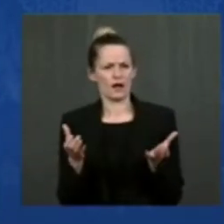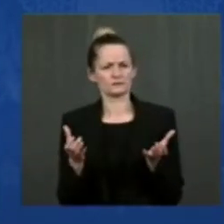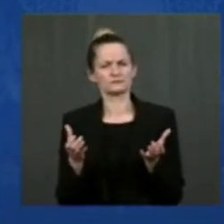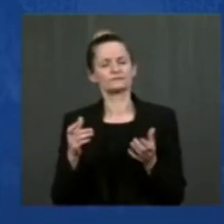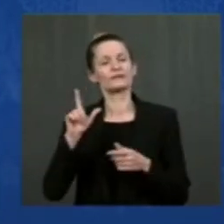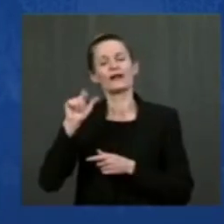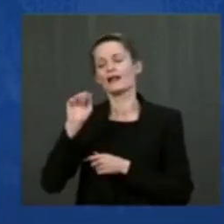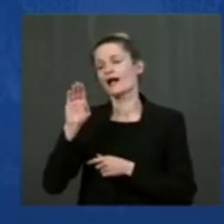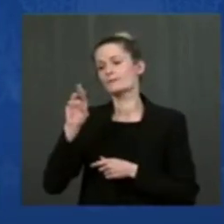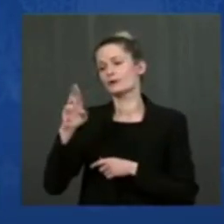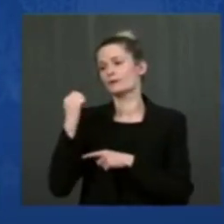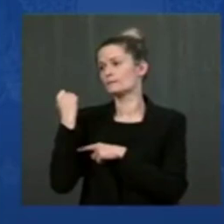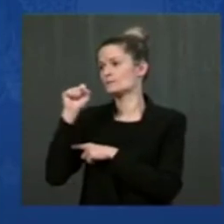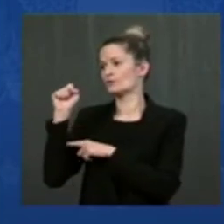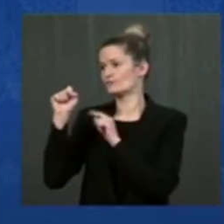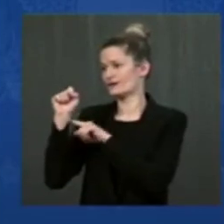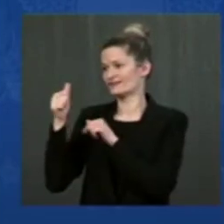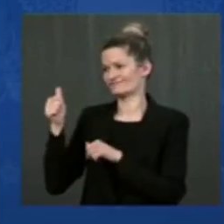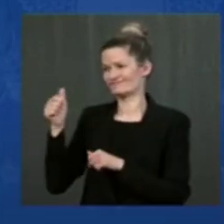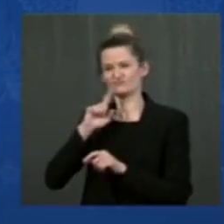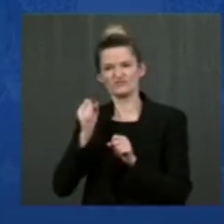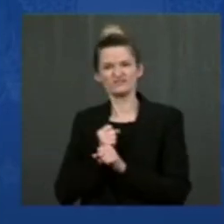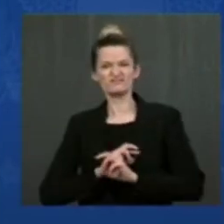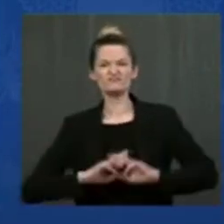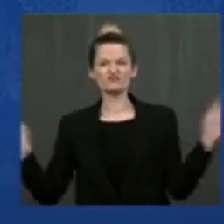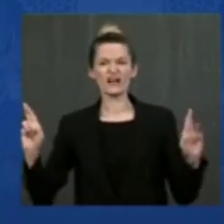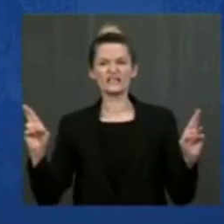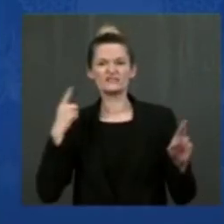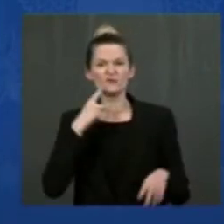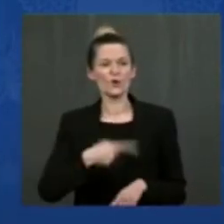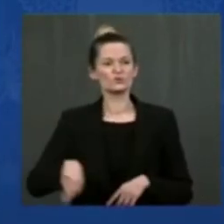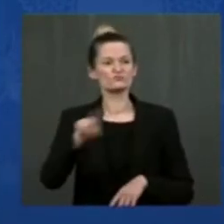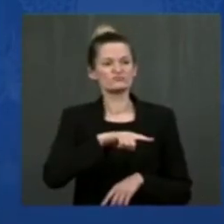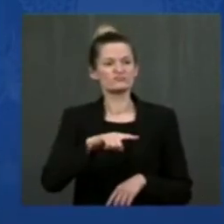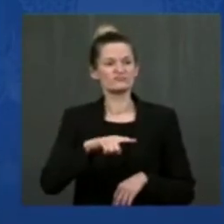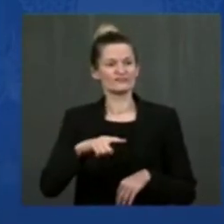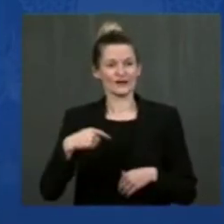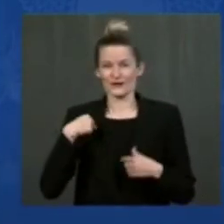just getting started, folks. Thank you so much.